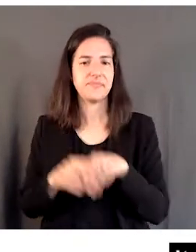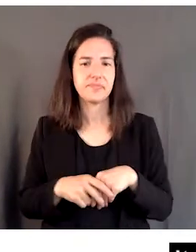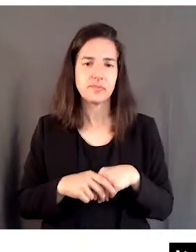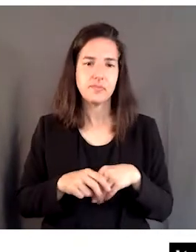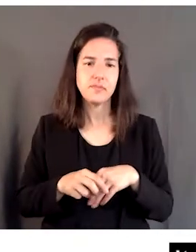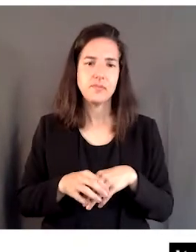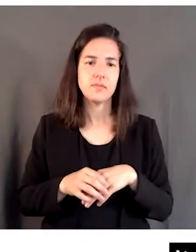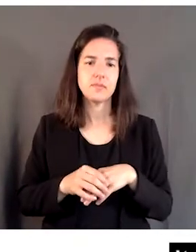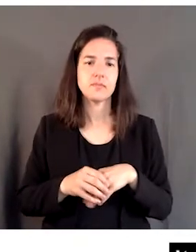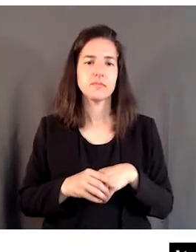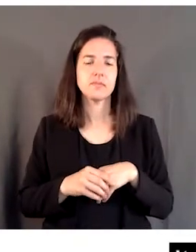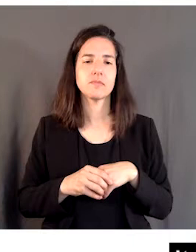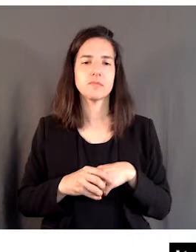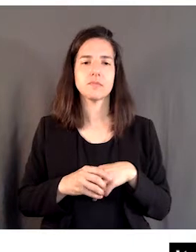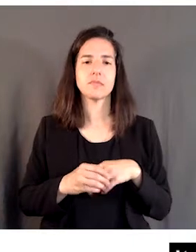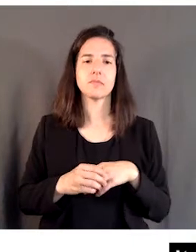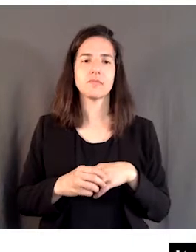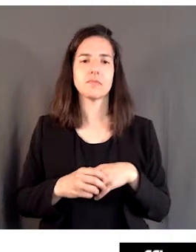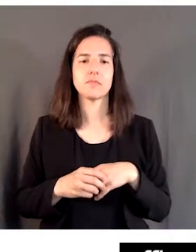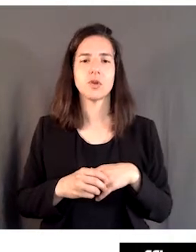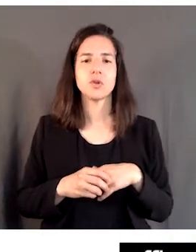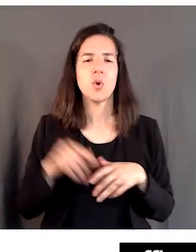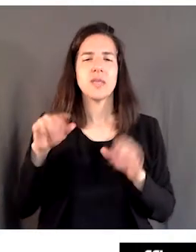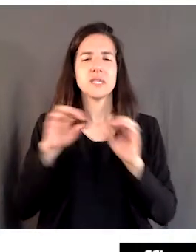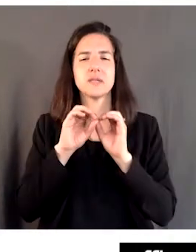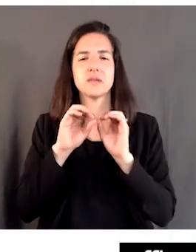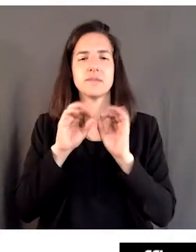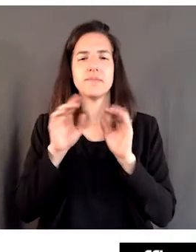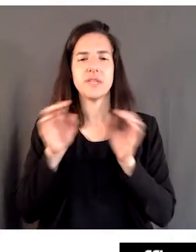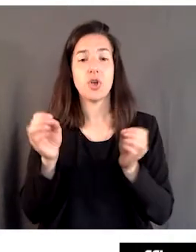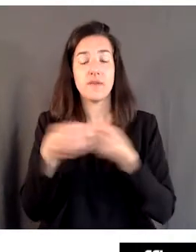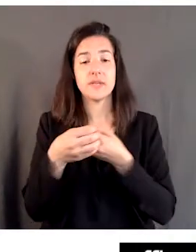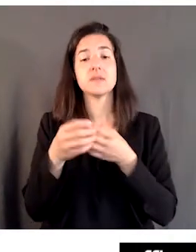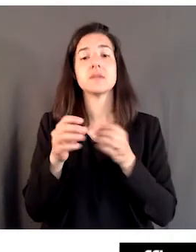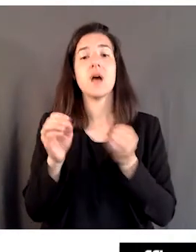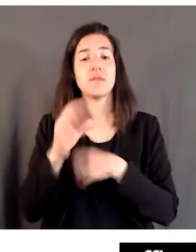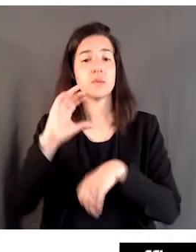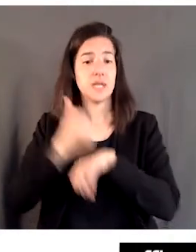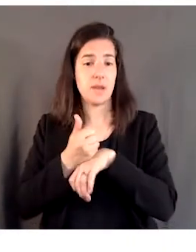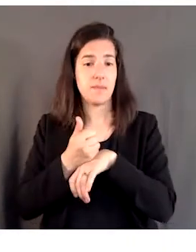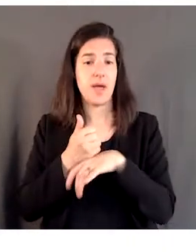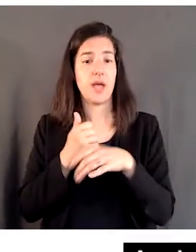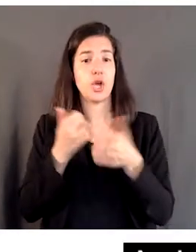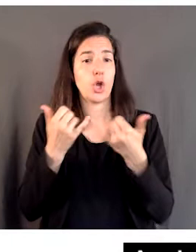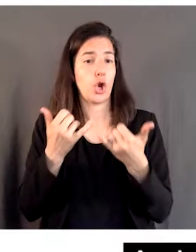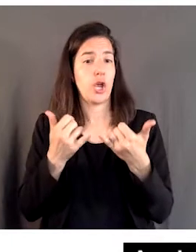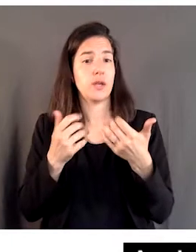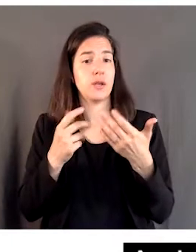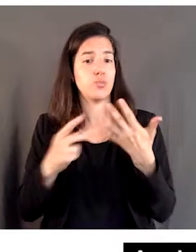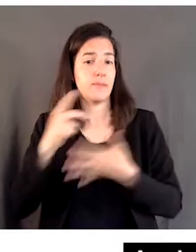So with this office, the office was set up by current Premier Rankin,